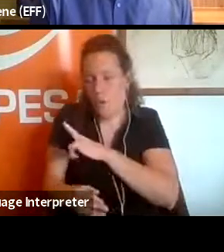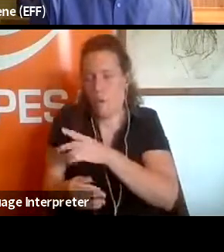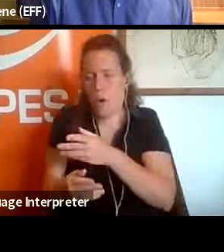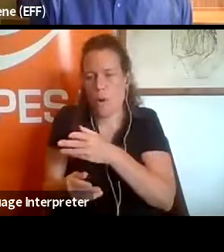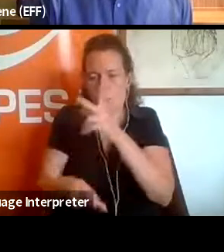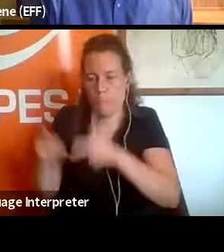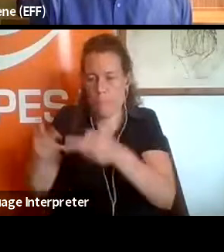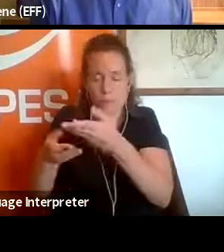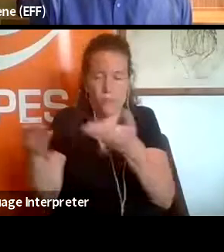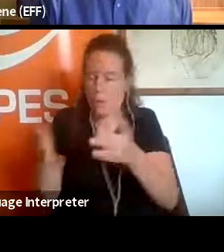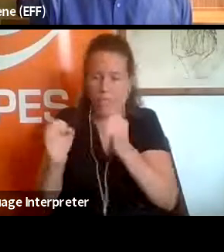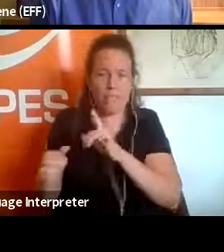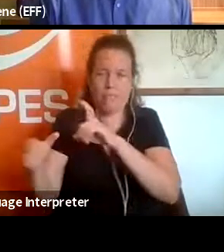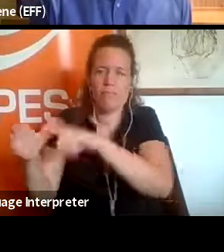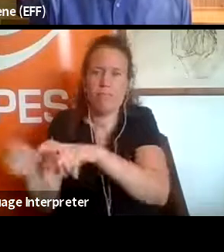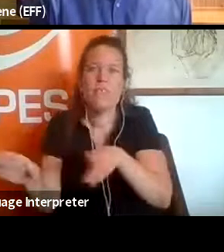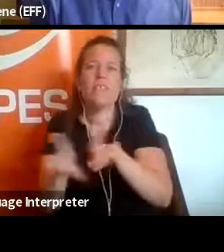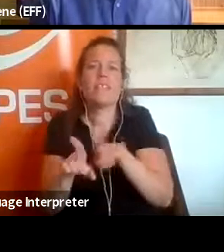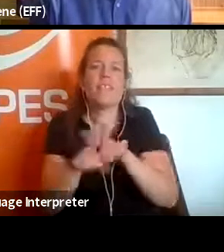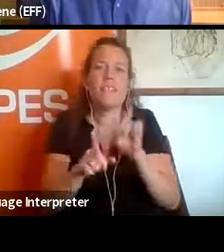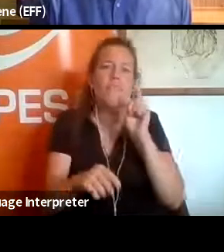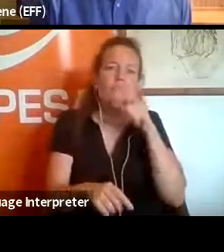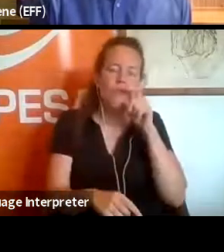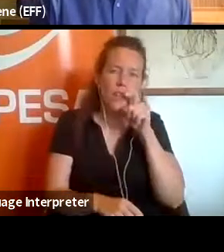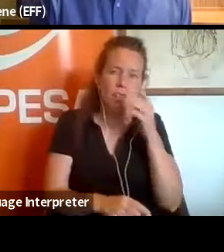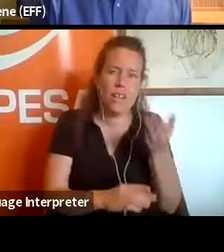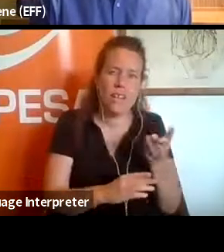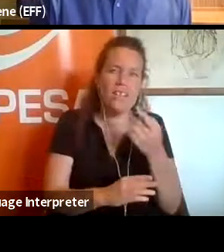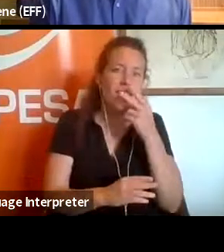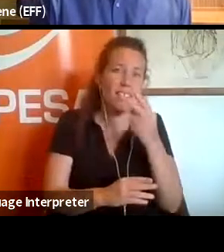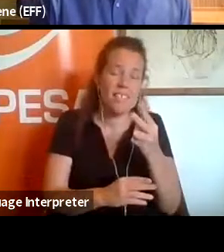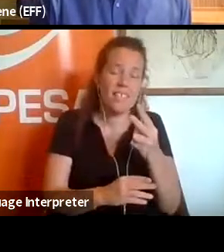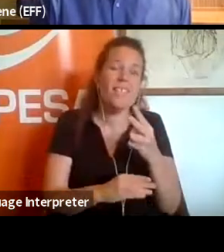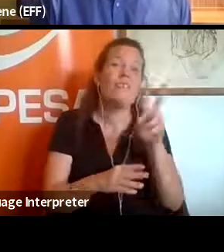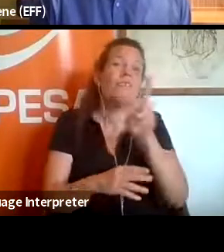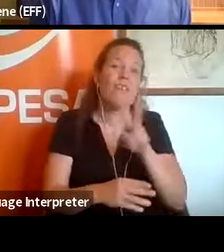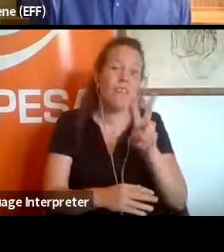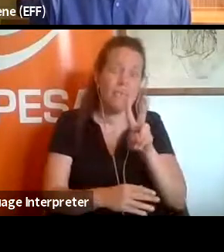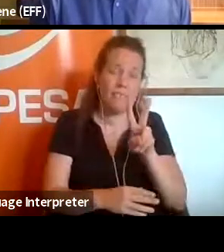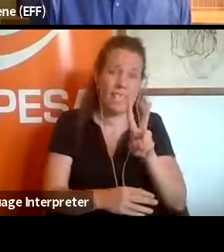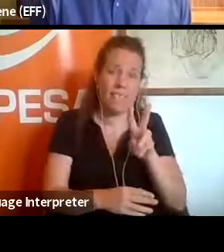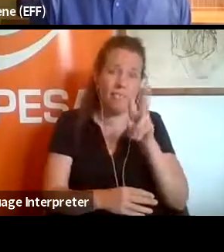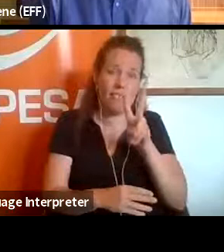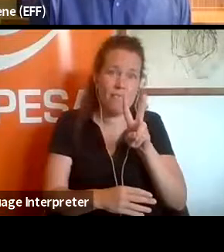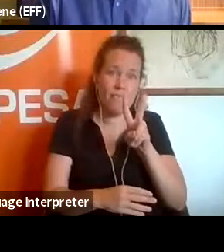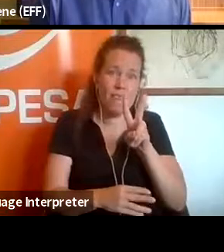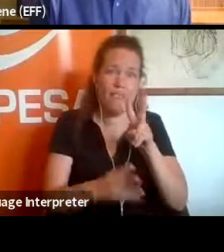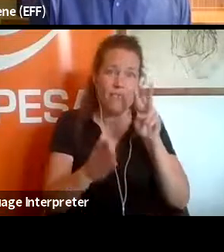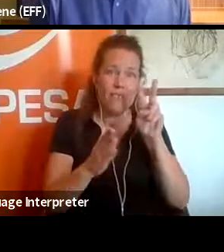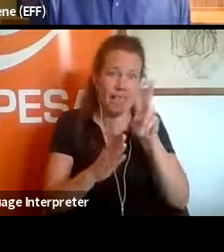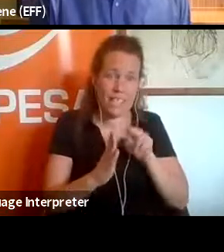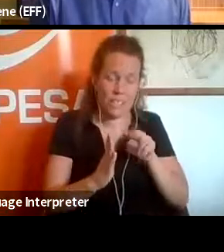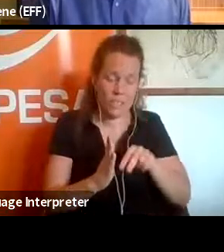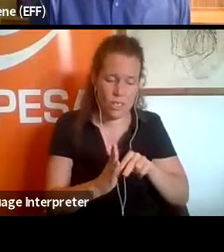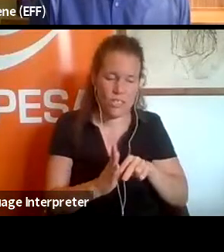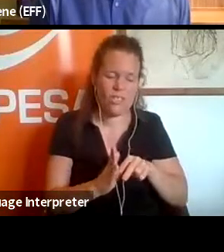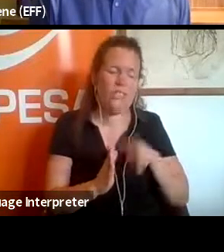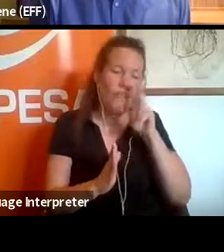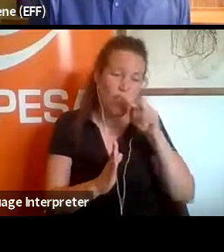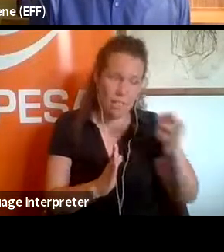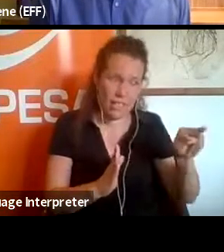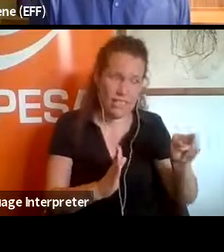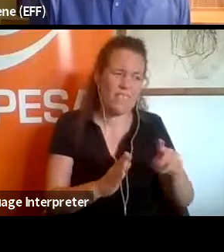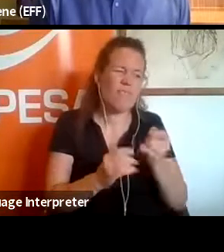even for Twitter, where verification is for a select few. And then, so we don't necessarily have verified sources of